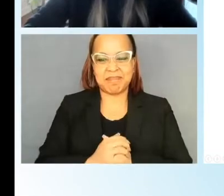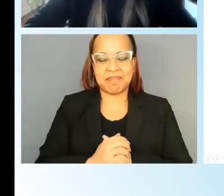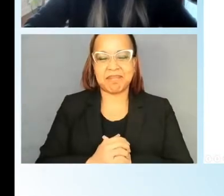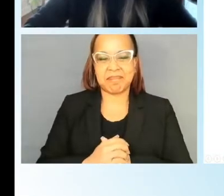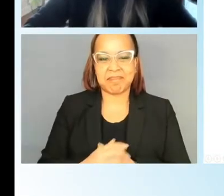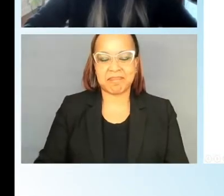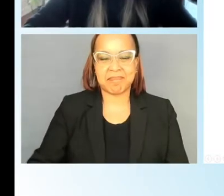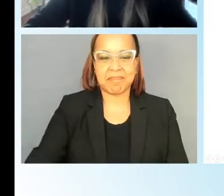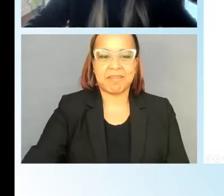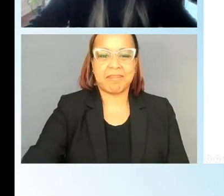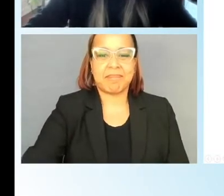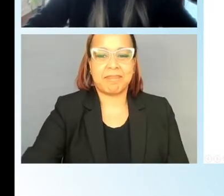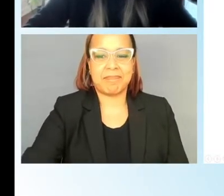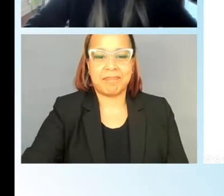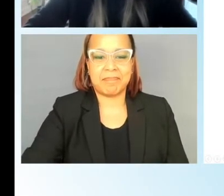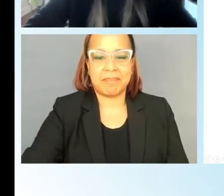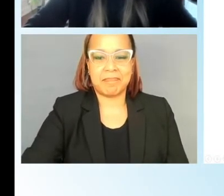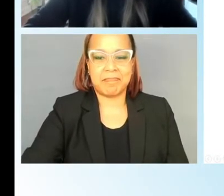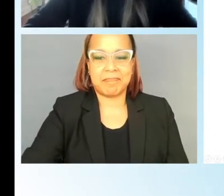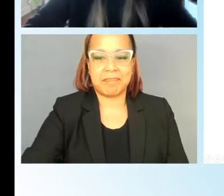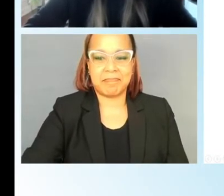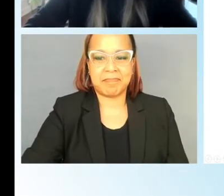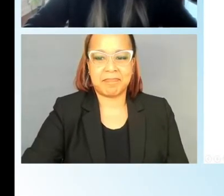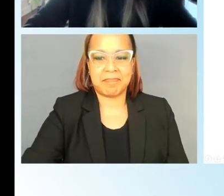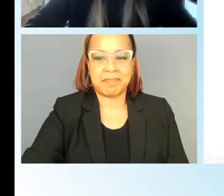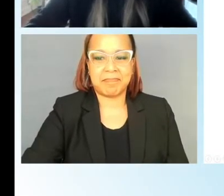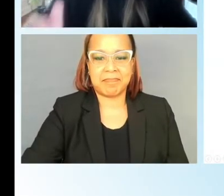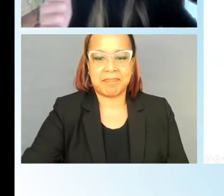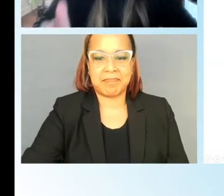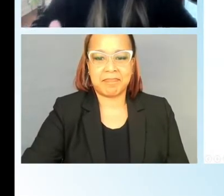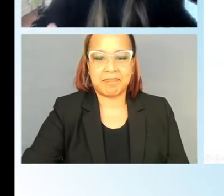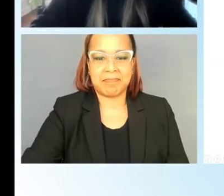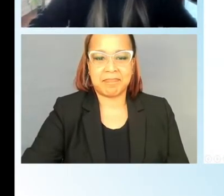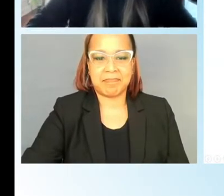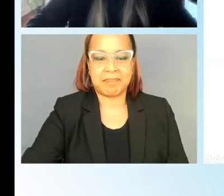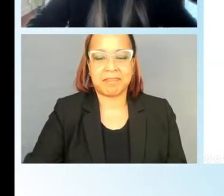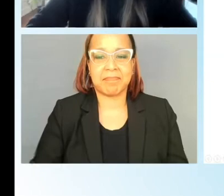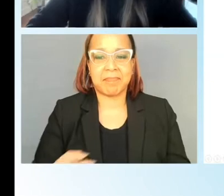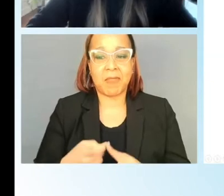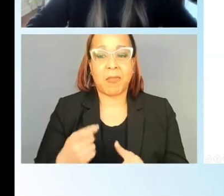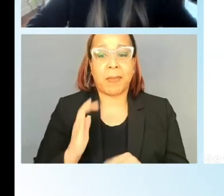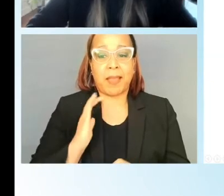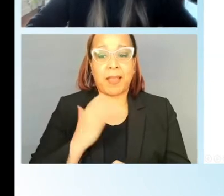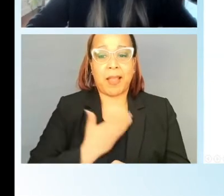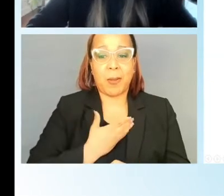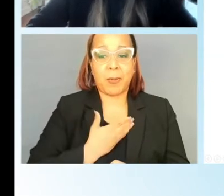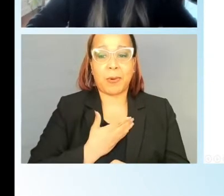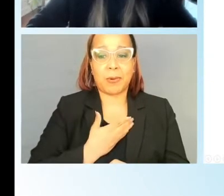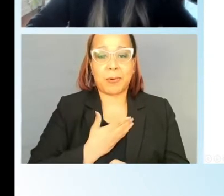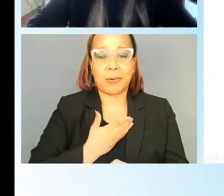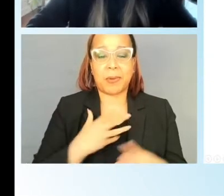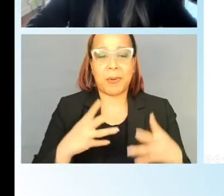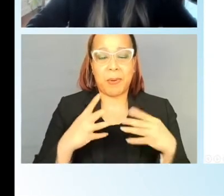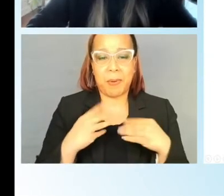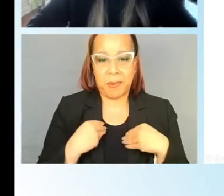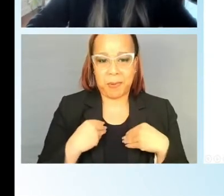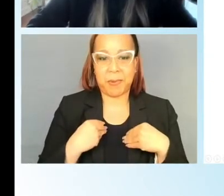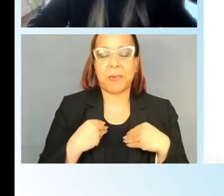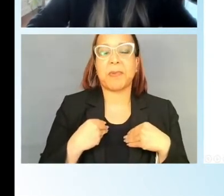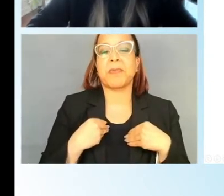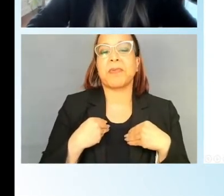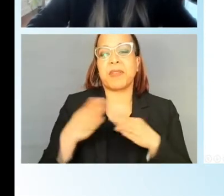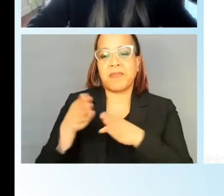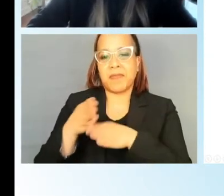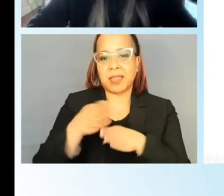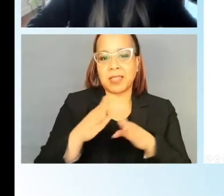role beyond ourselves, beyond our own, you know, facets of society and how we